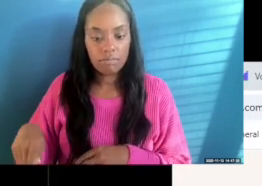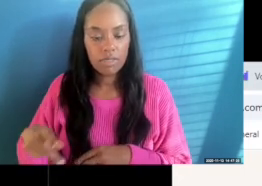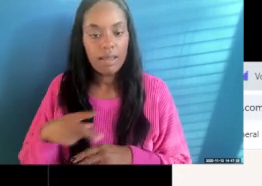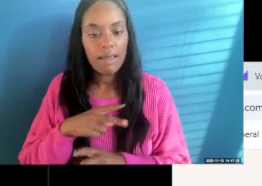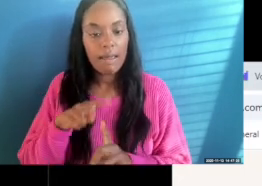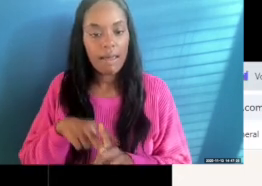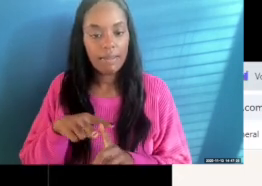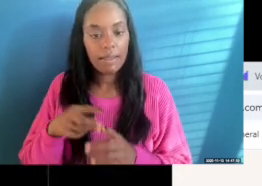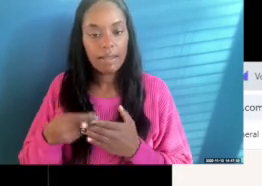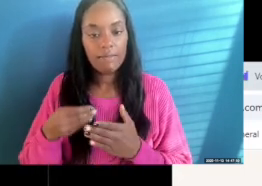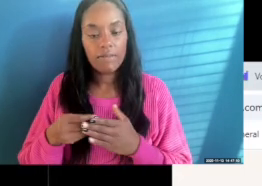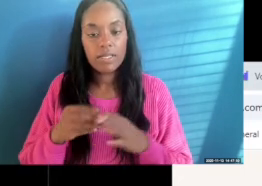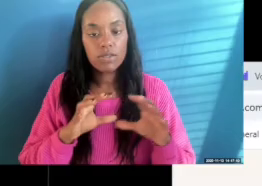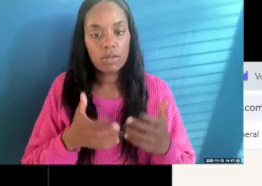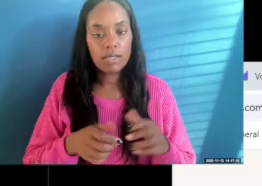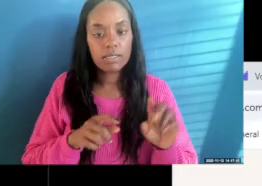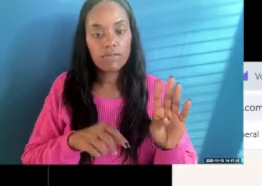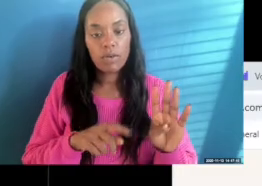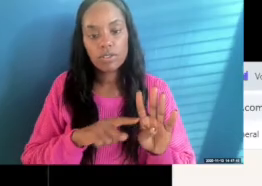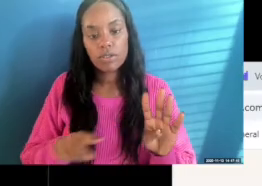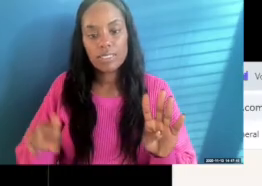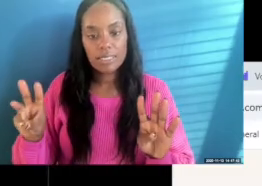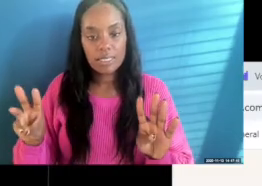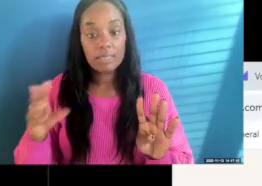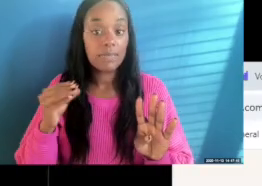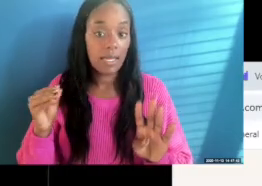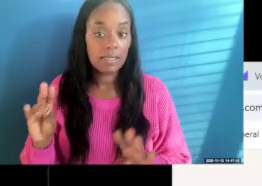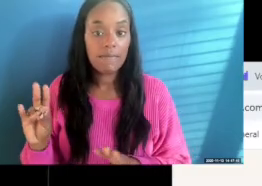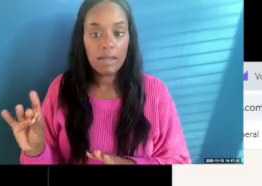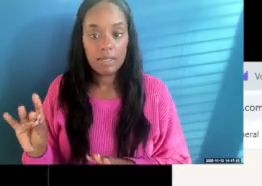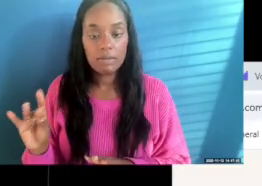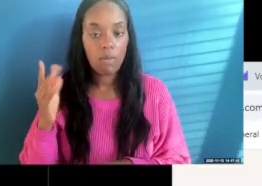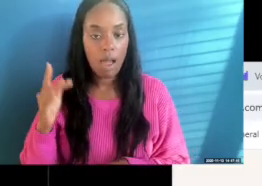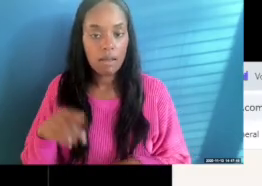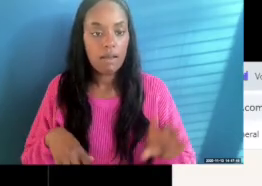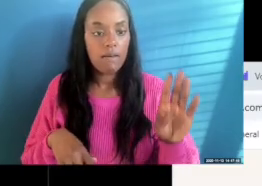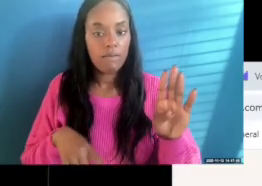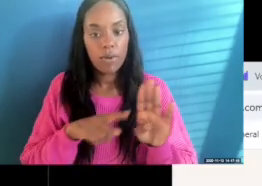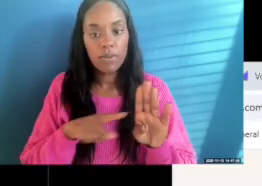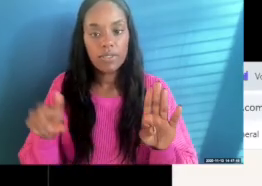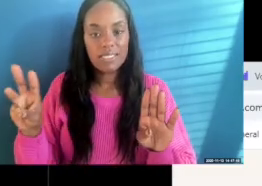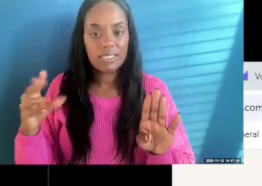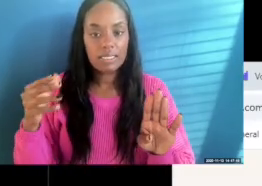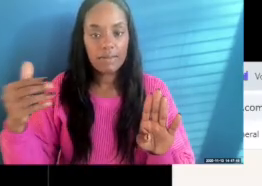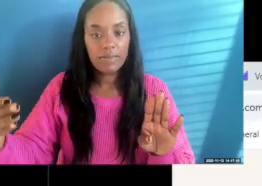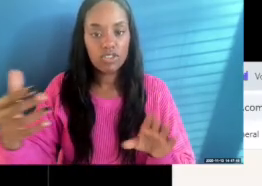perhaps removing 2B and 3, and then tranching the funds, the 450 million in